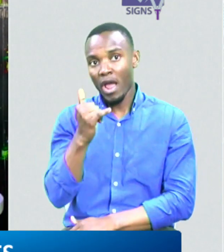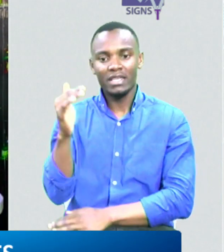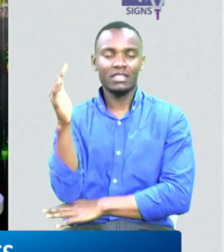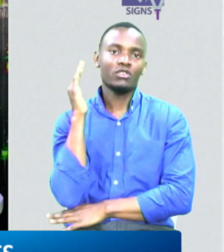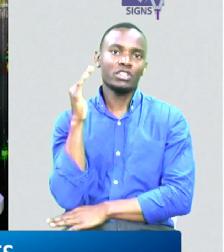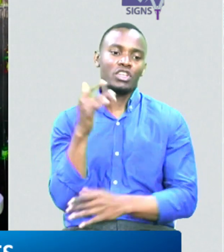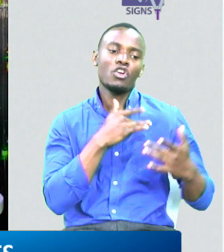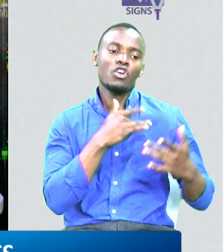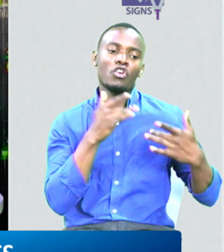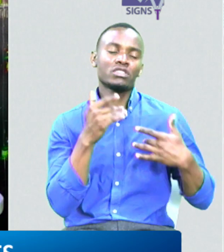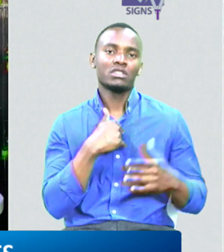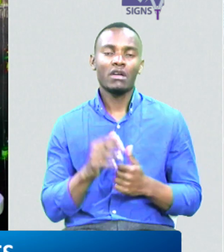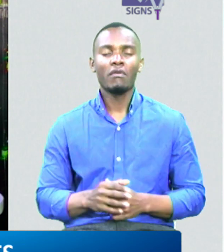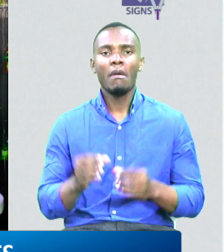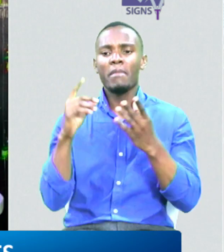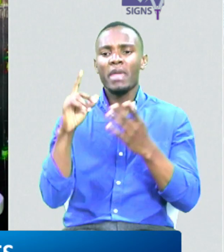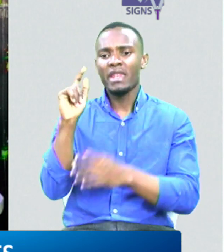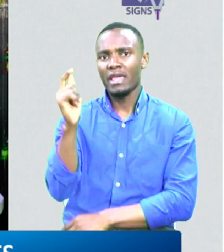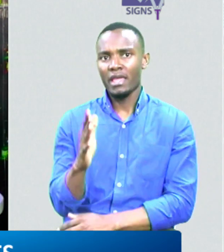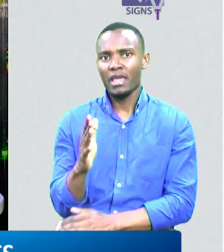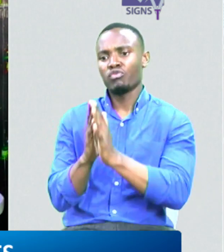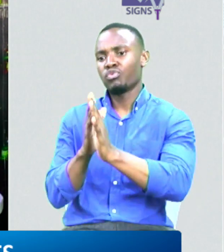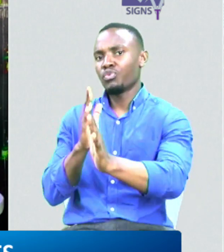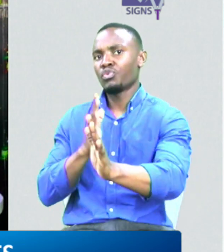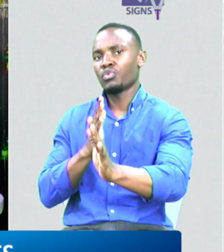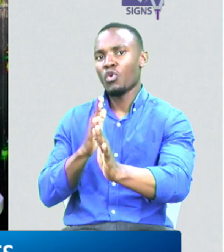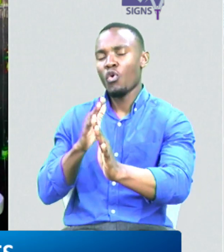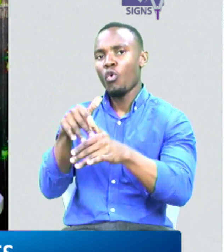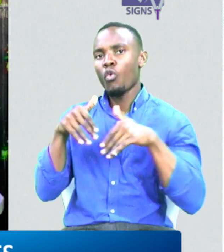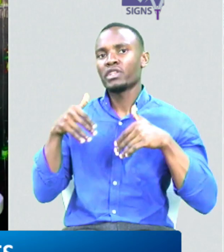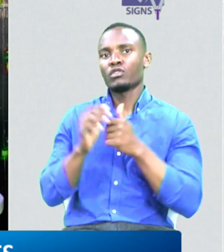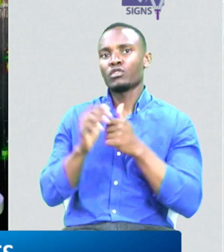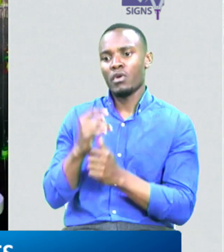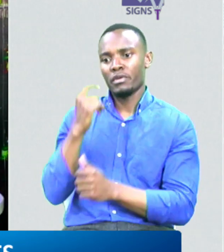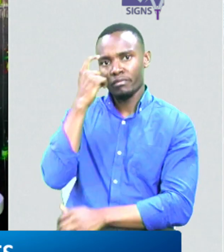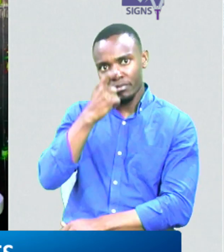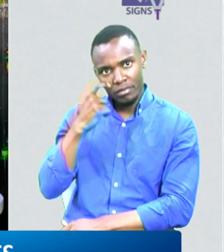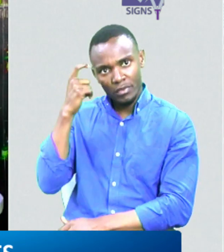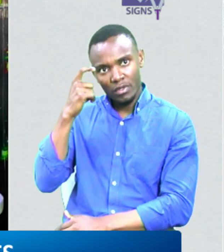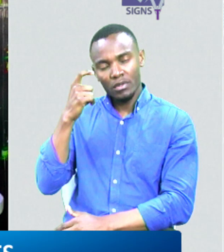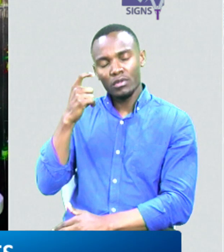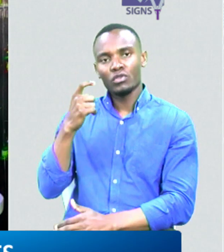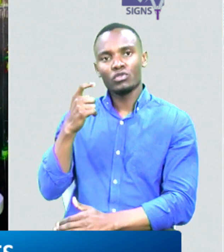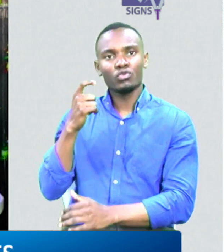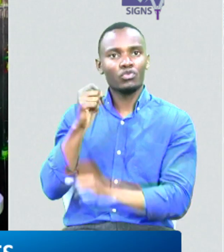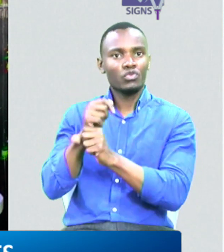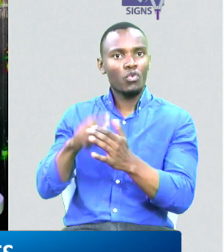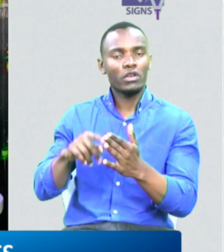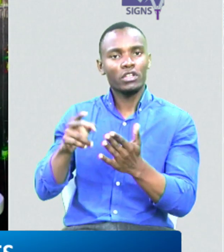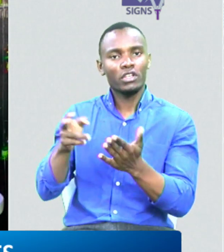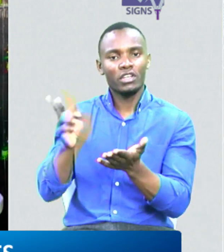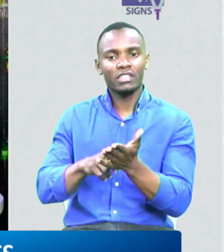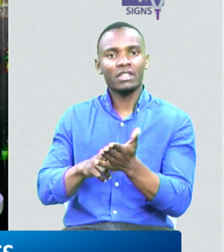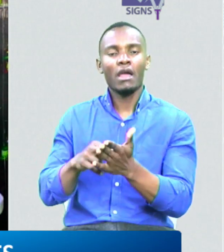tasked with ensuring the retooling of teachers to be CBC compliance. Now, all graduate teachers will be required